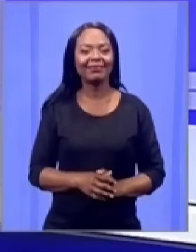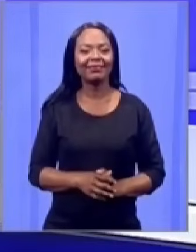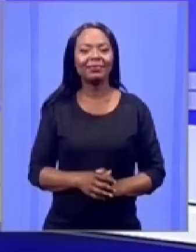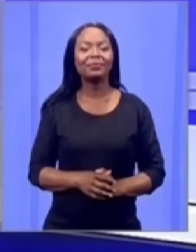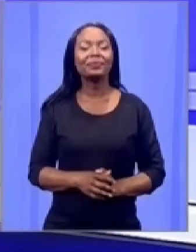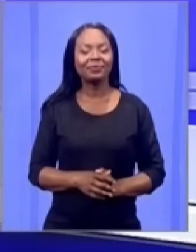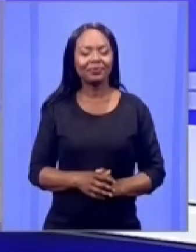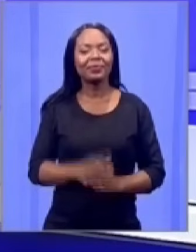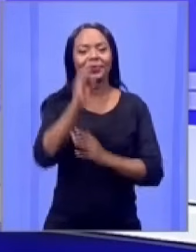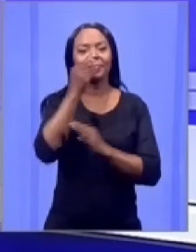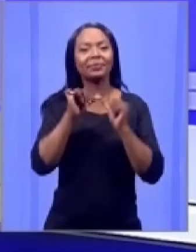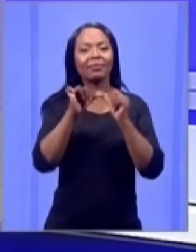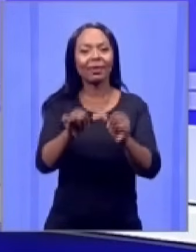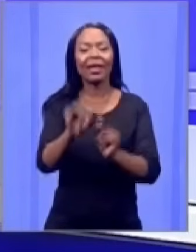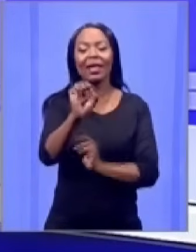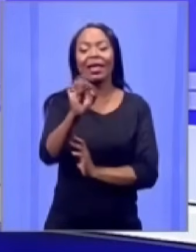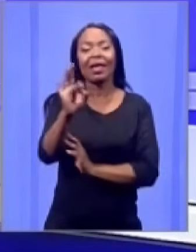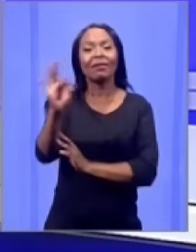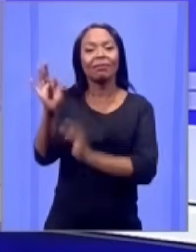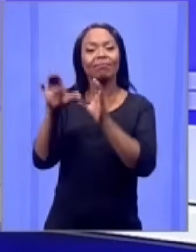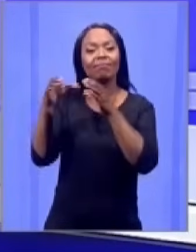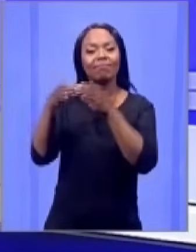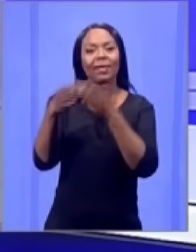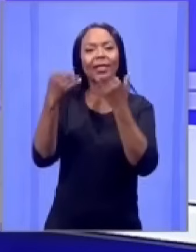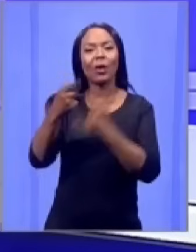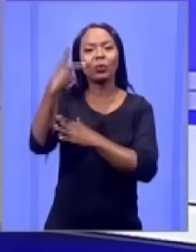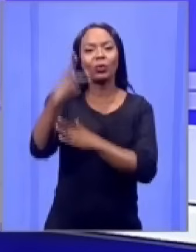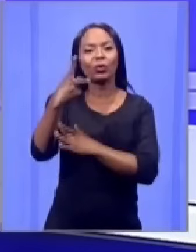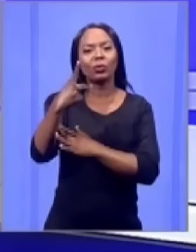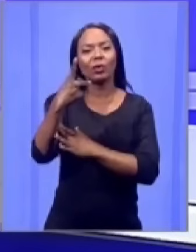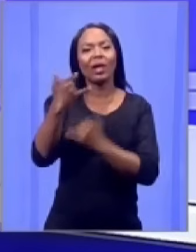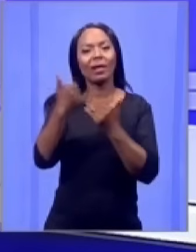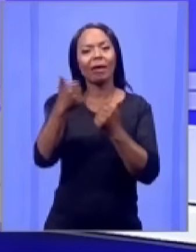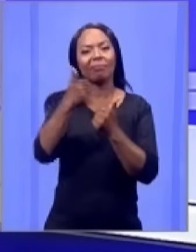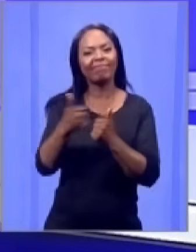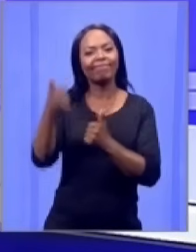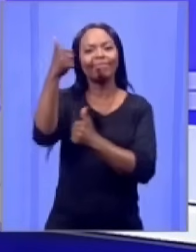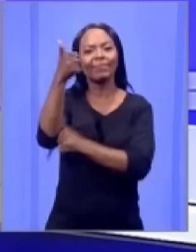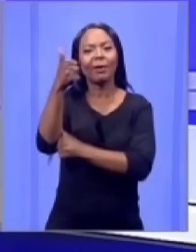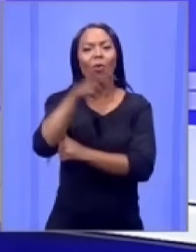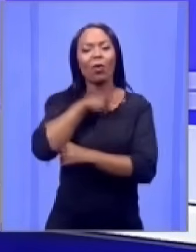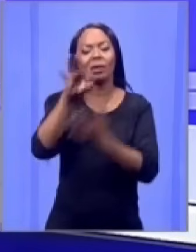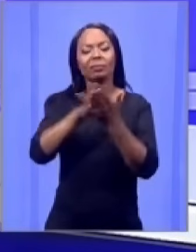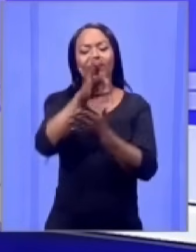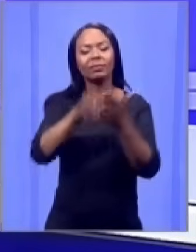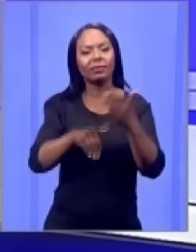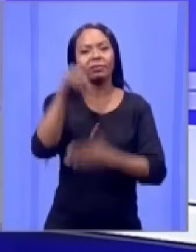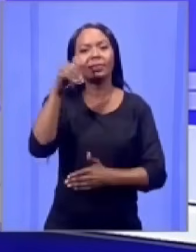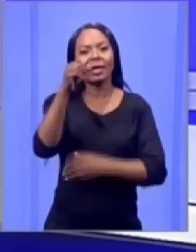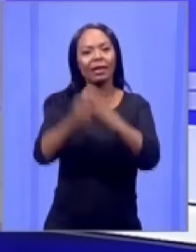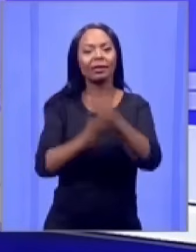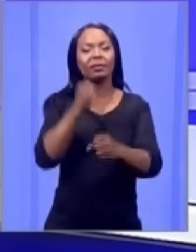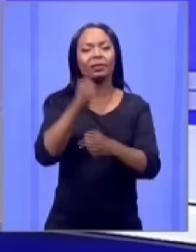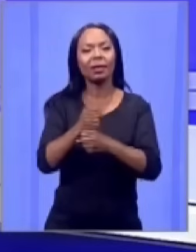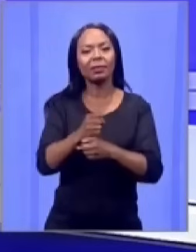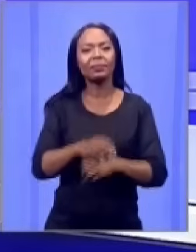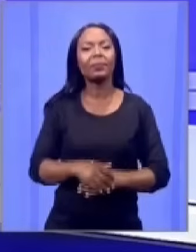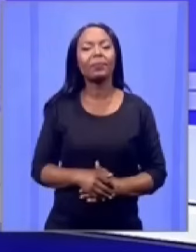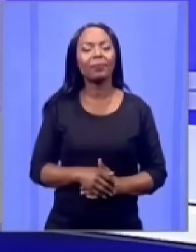Har hatela pele EFF e re e tla ba maemong a bobedi ka boholo naheng ka morao phatlalatso ha dikgetho tsa naha tsa Isao le tsa